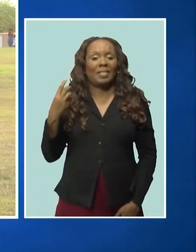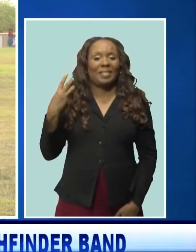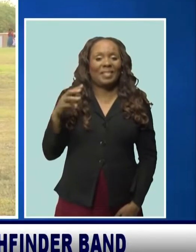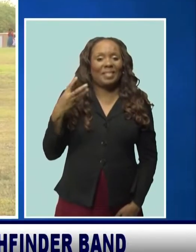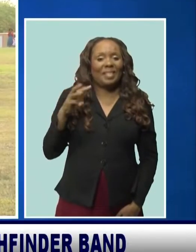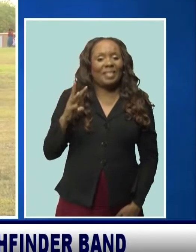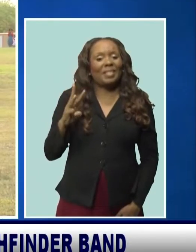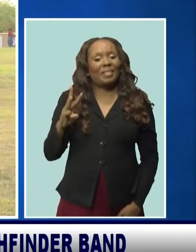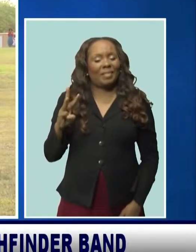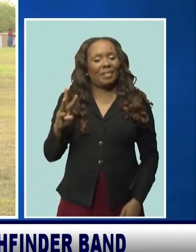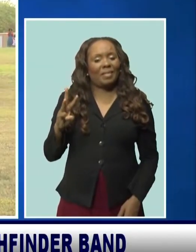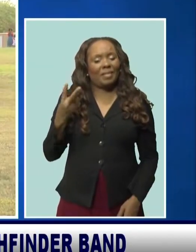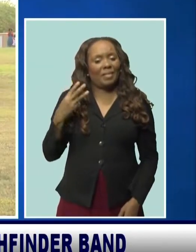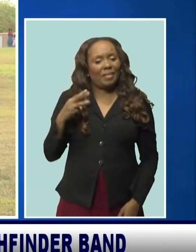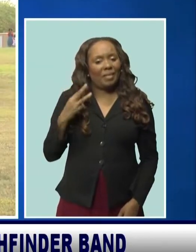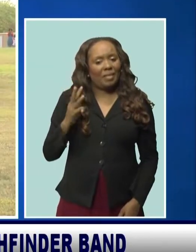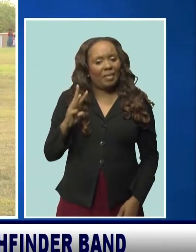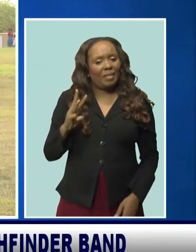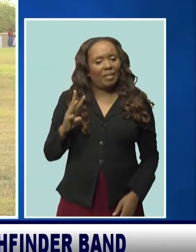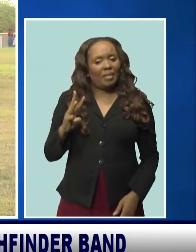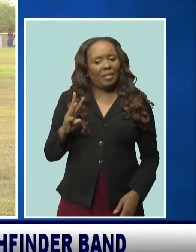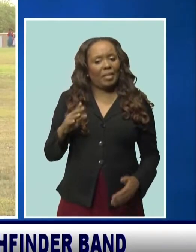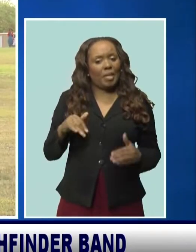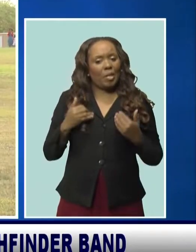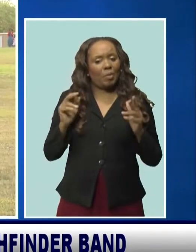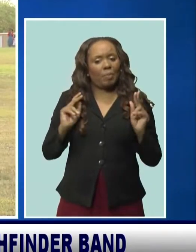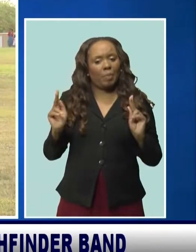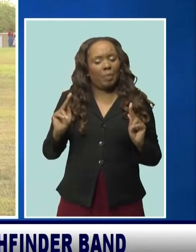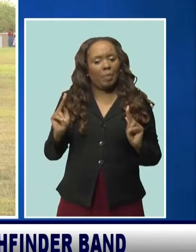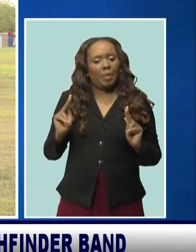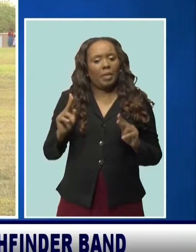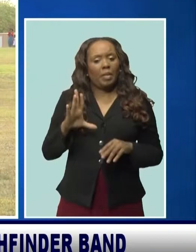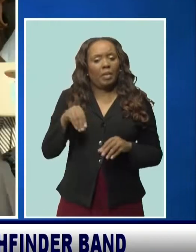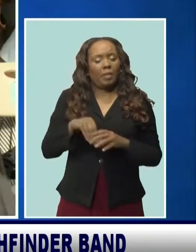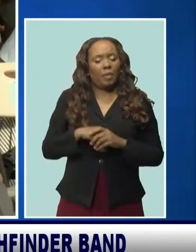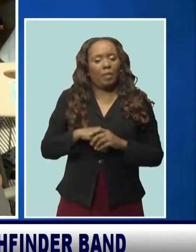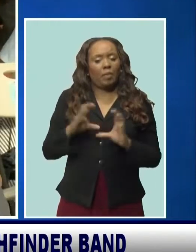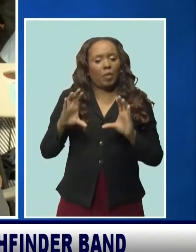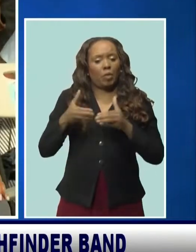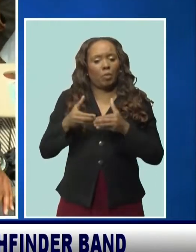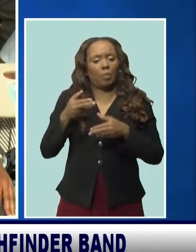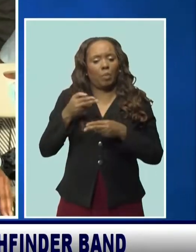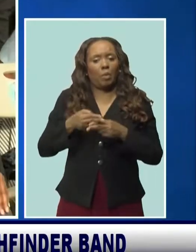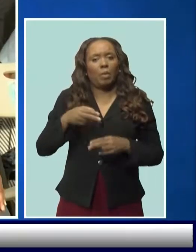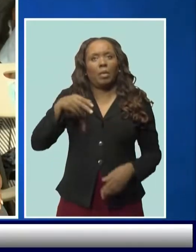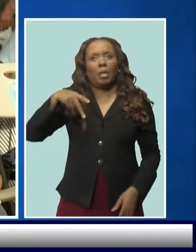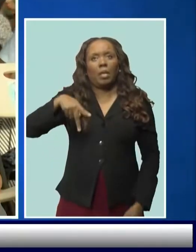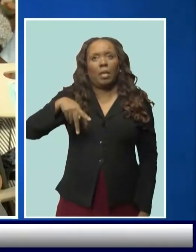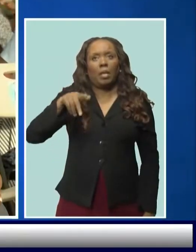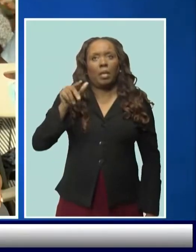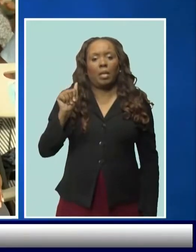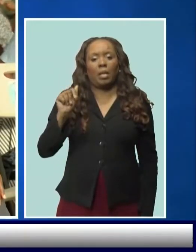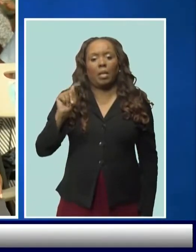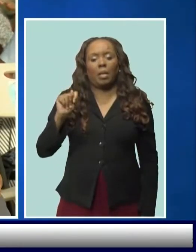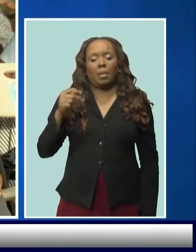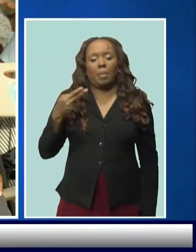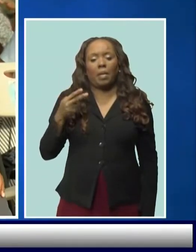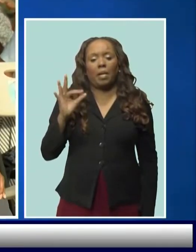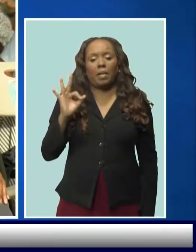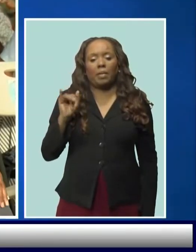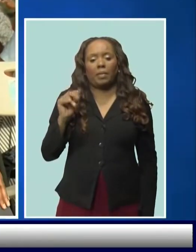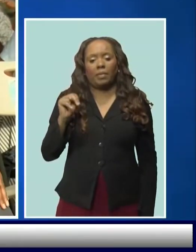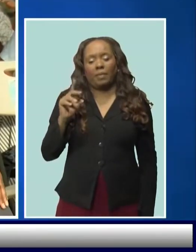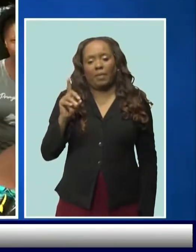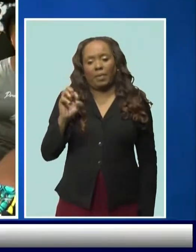of the Barbados Pathfinder Band as they stood in perfect formation before Minister of Labour, Social Security and Third Sector